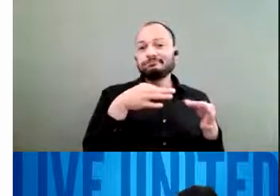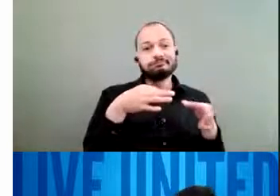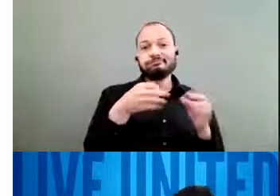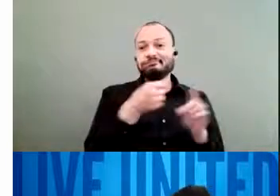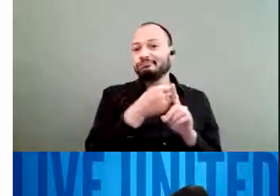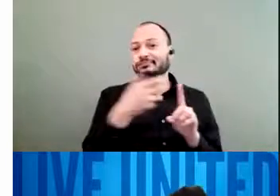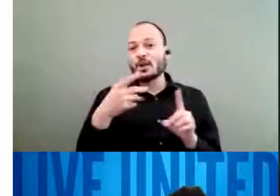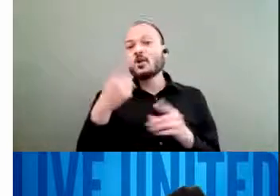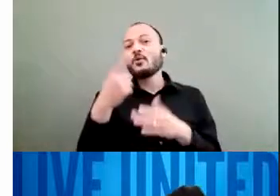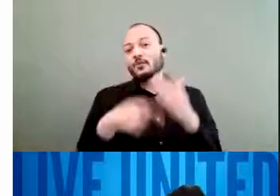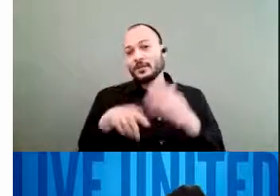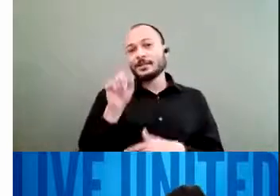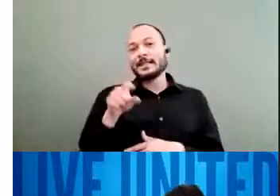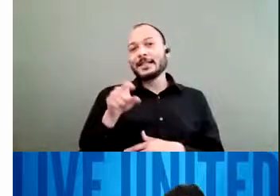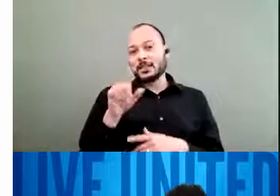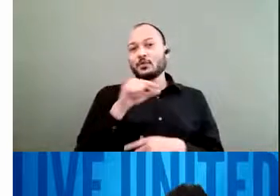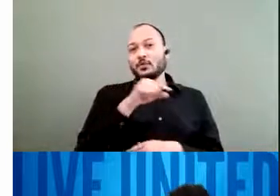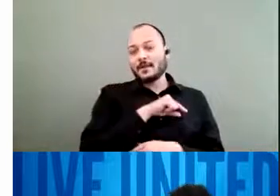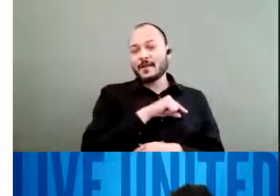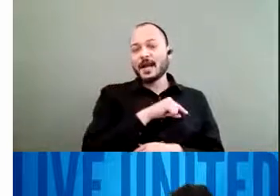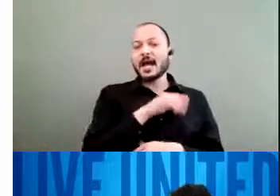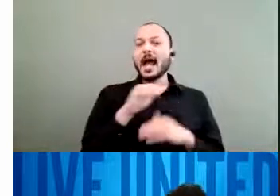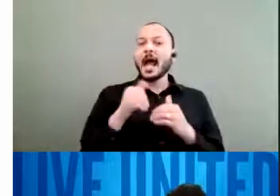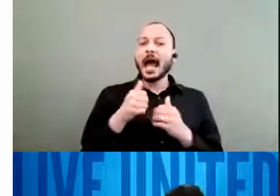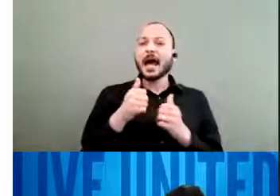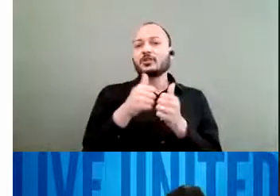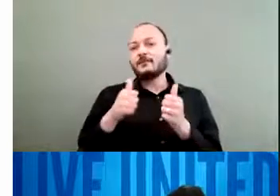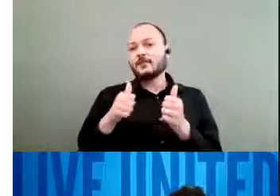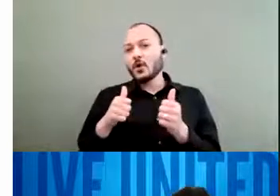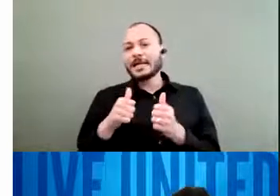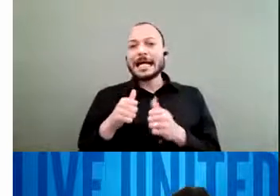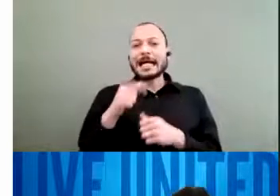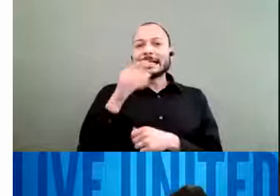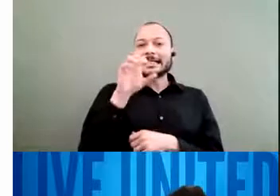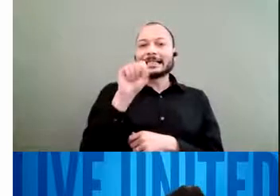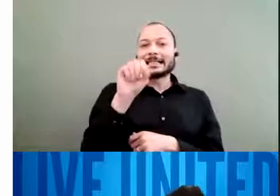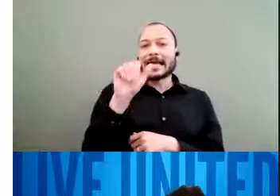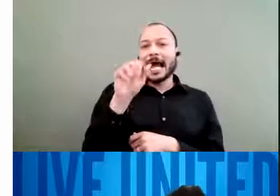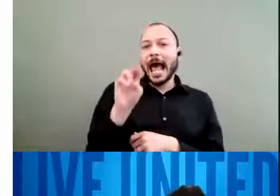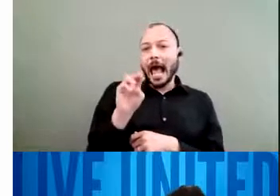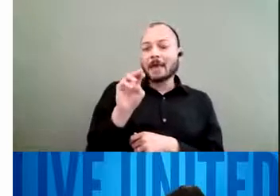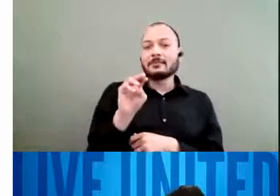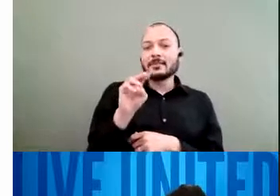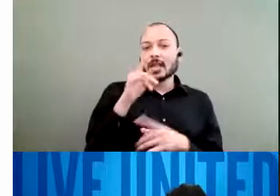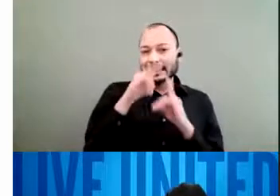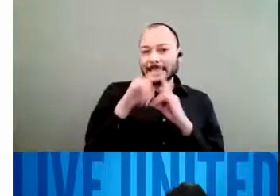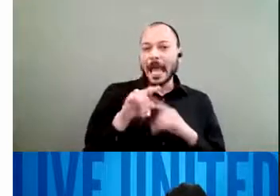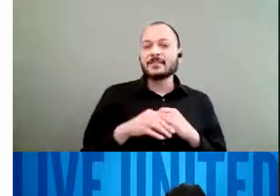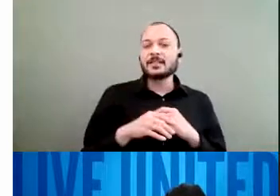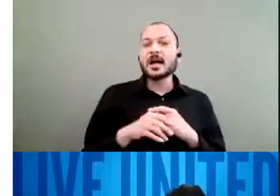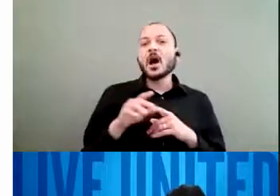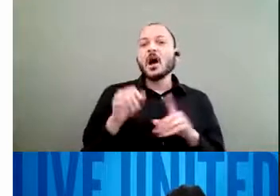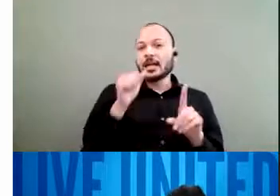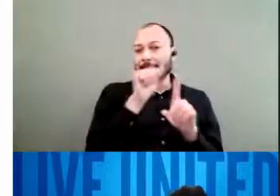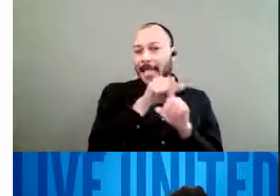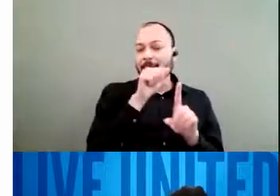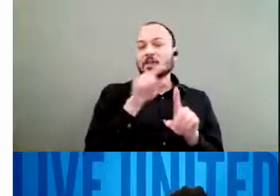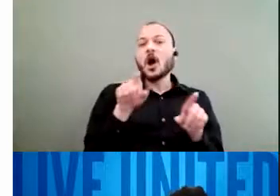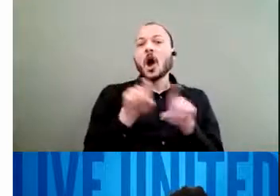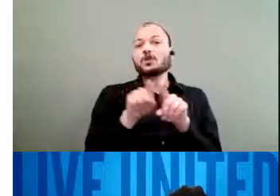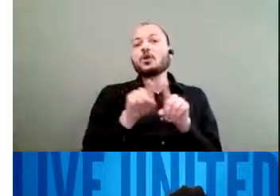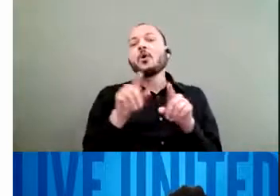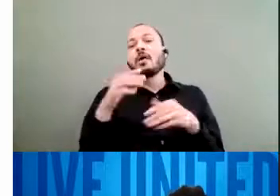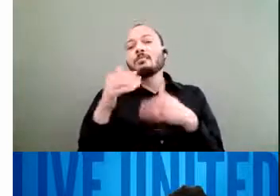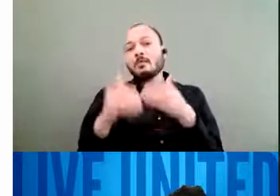to qualify, how to avoid scams. We also go into the process of it. You